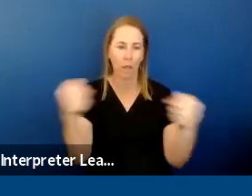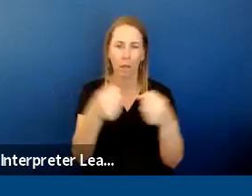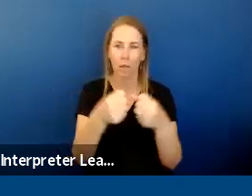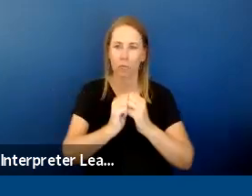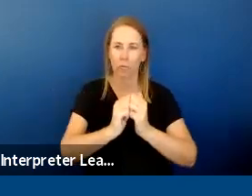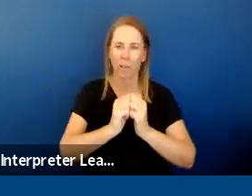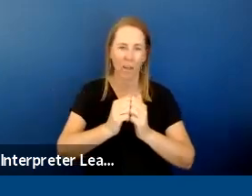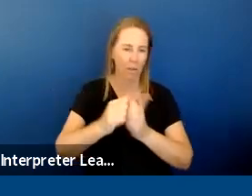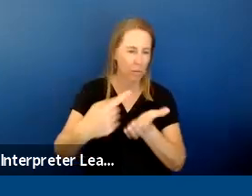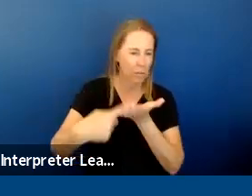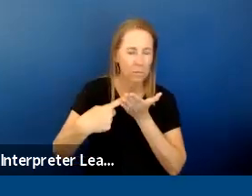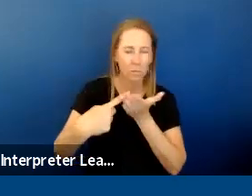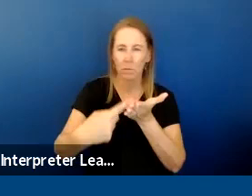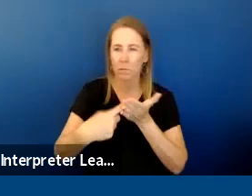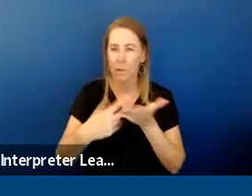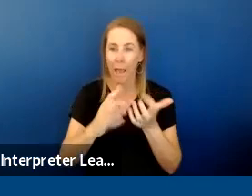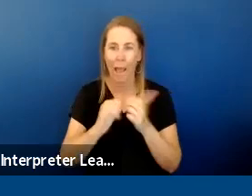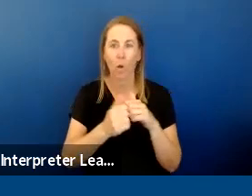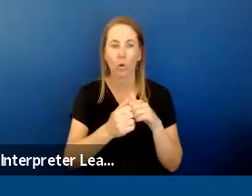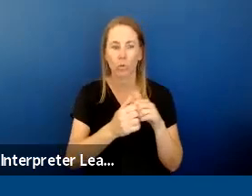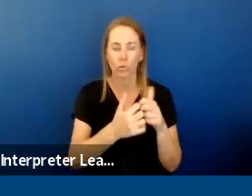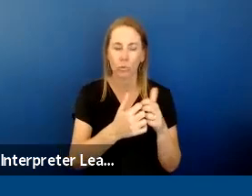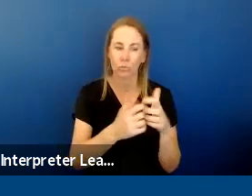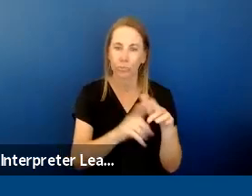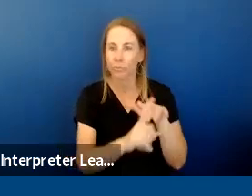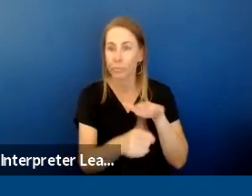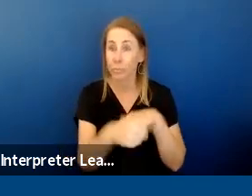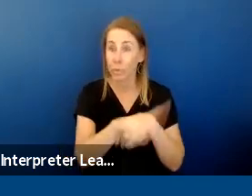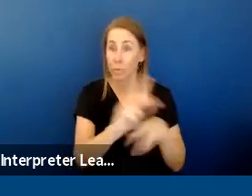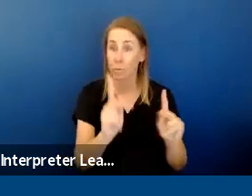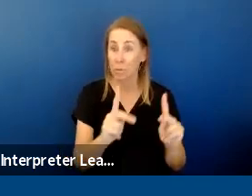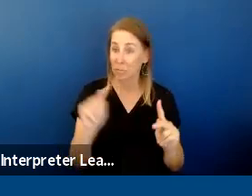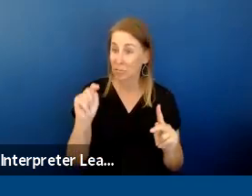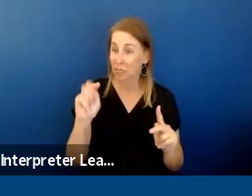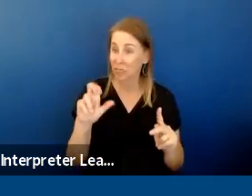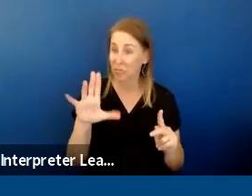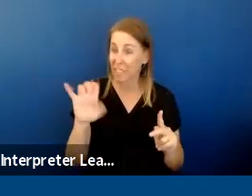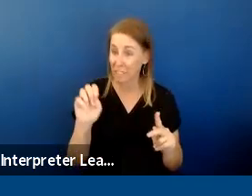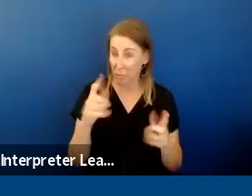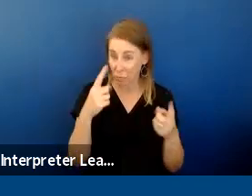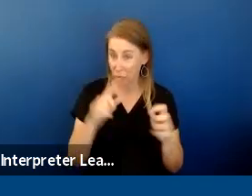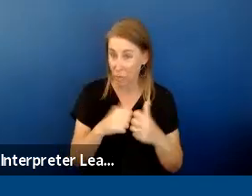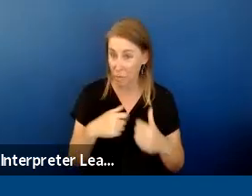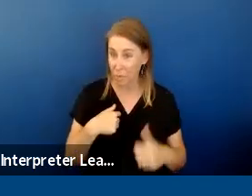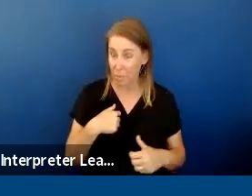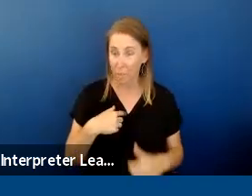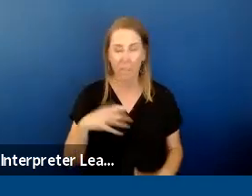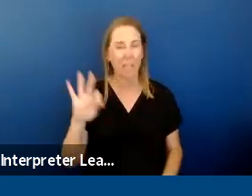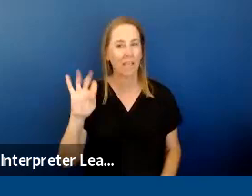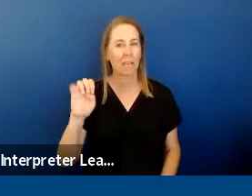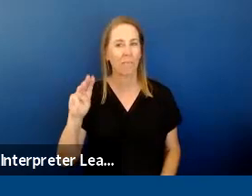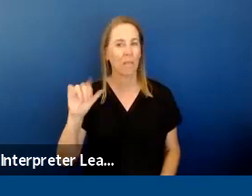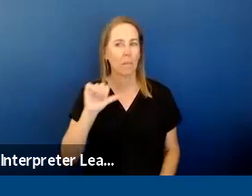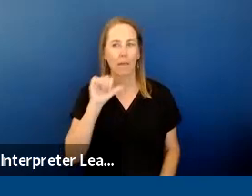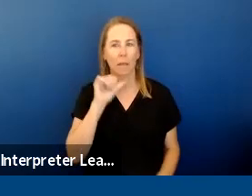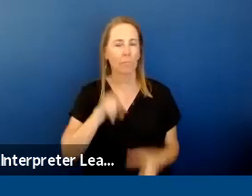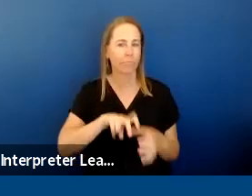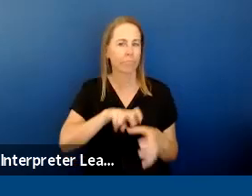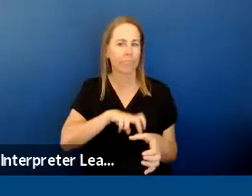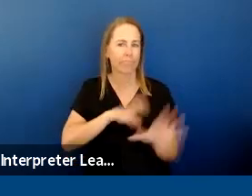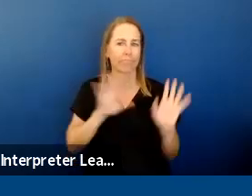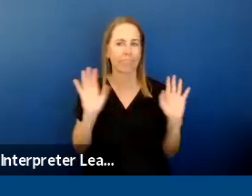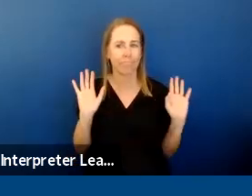Again, I don't believe the state would have any regulations regarding on how